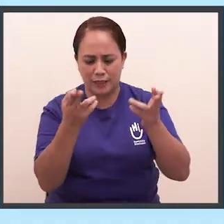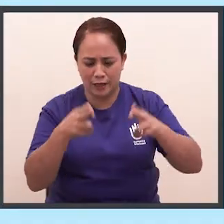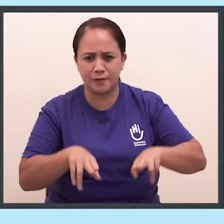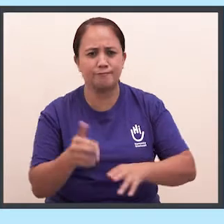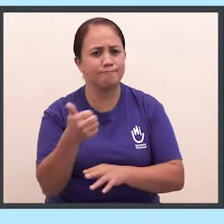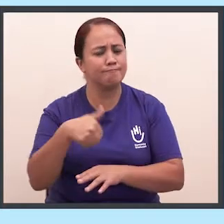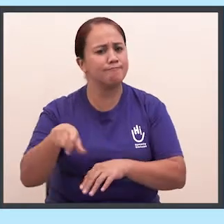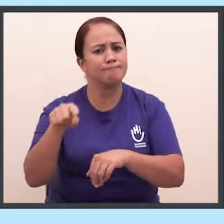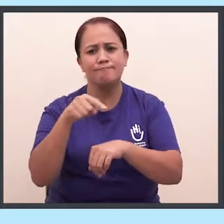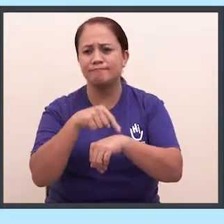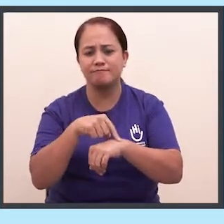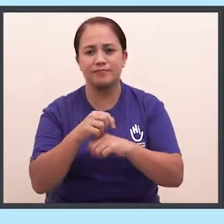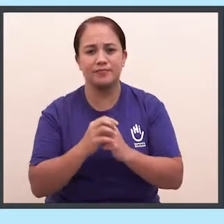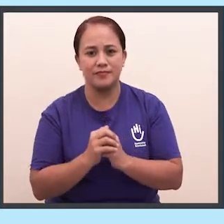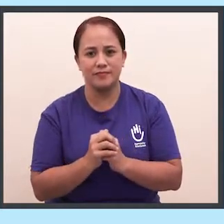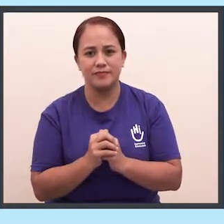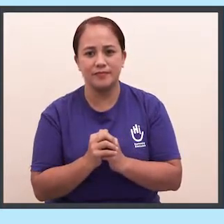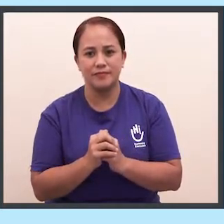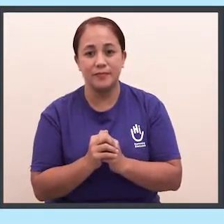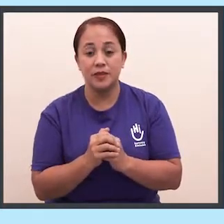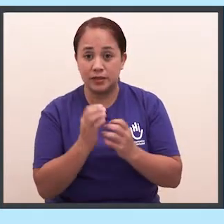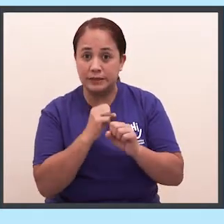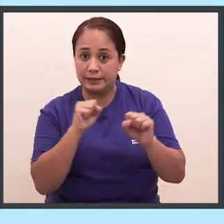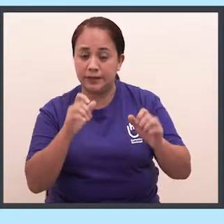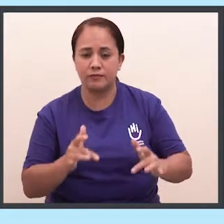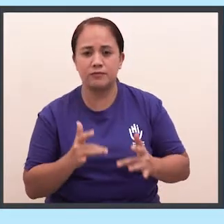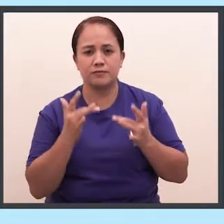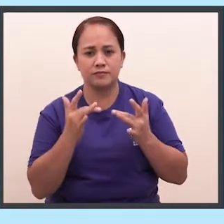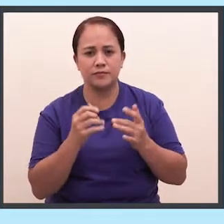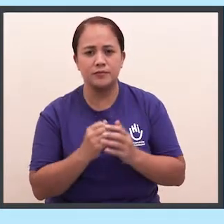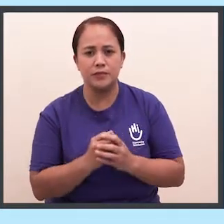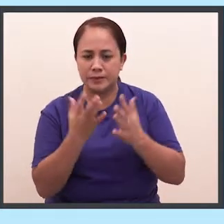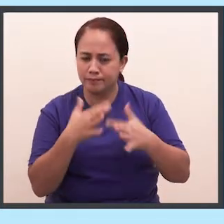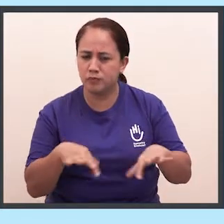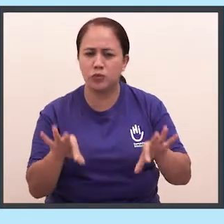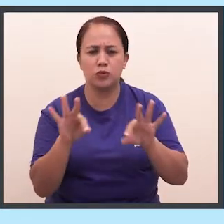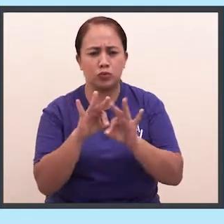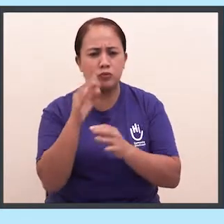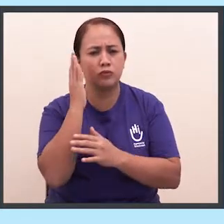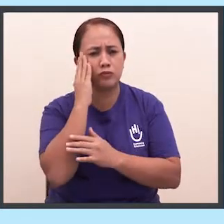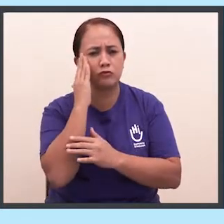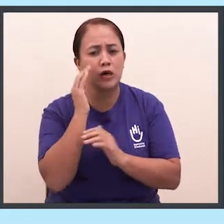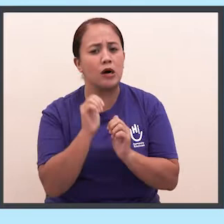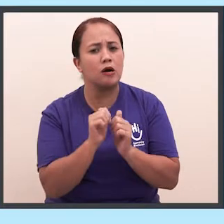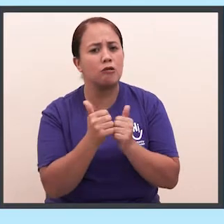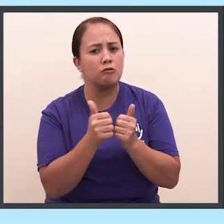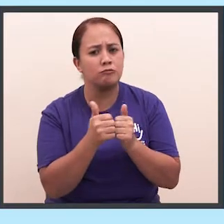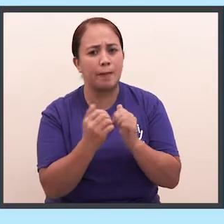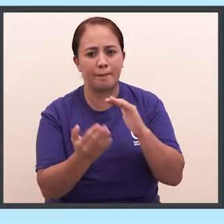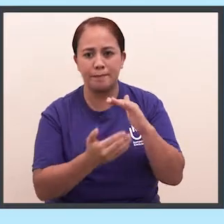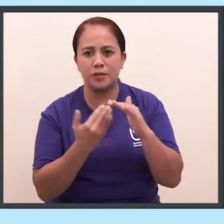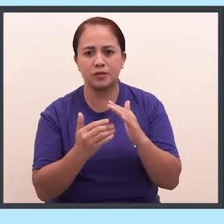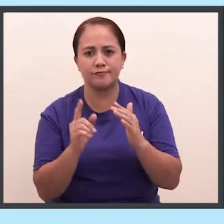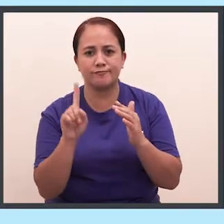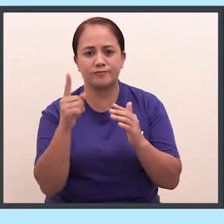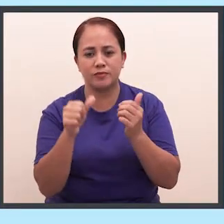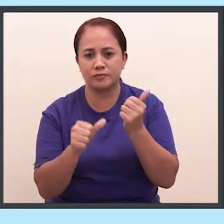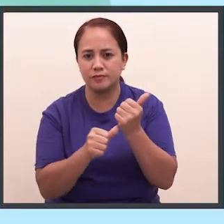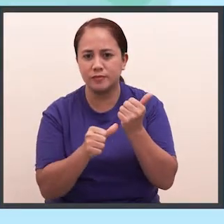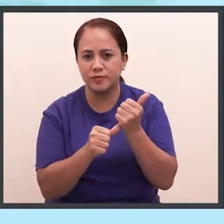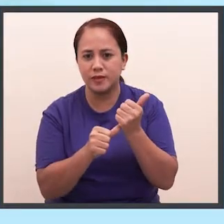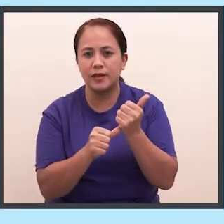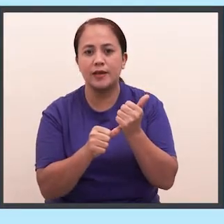Disasters can happen anytime. To save lives, it is important to know how to do basic first aid